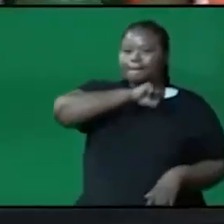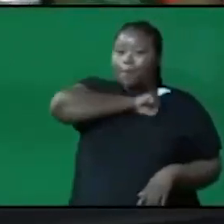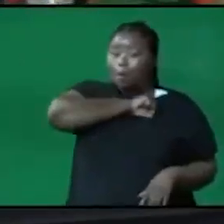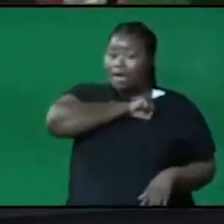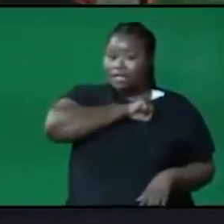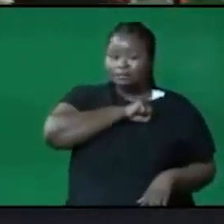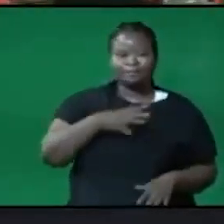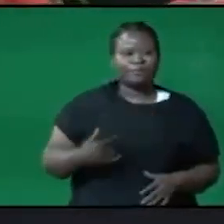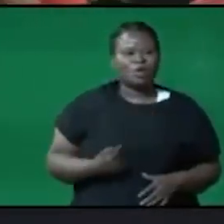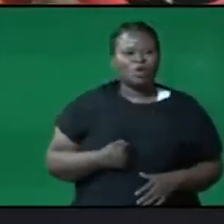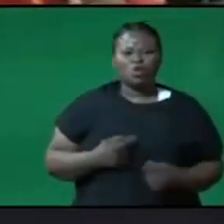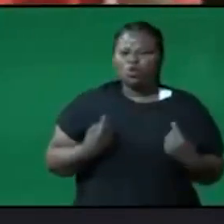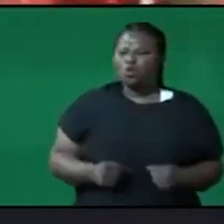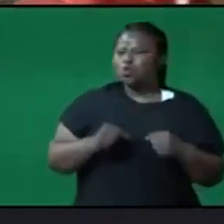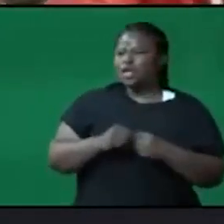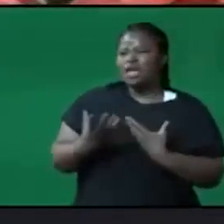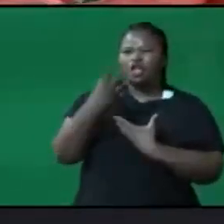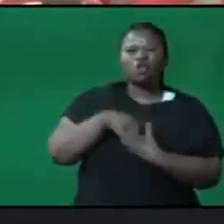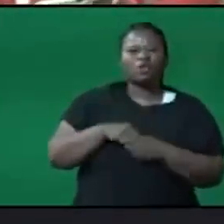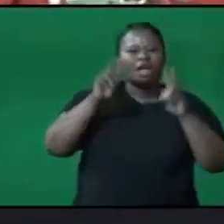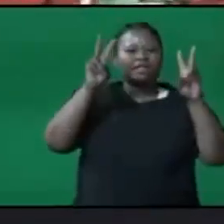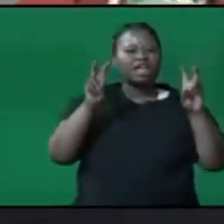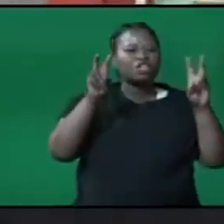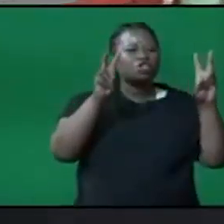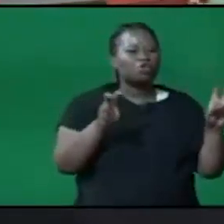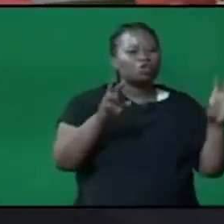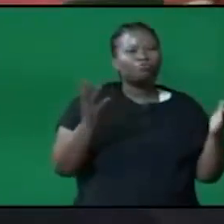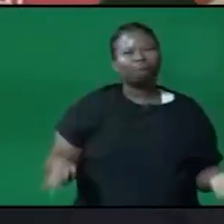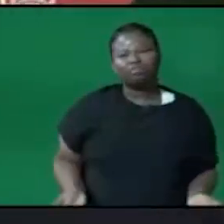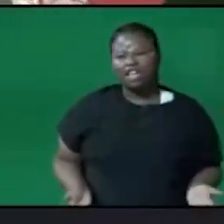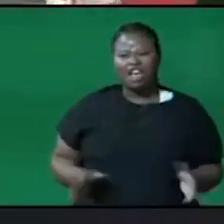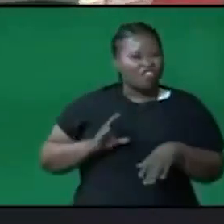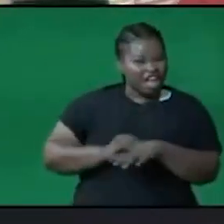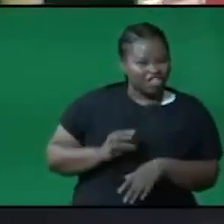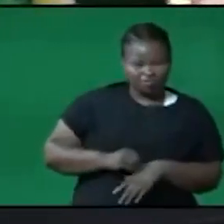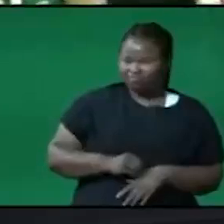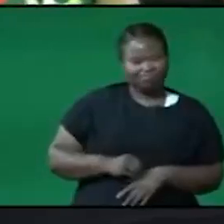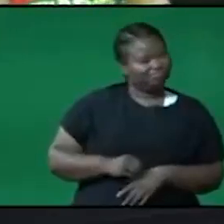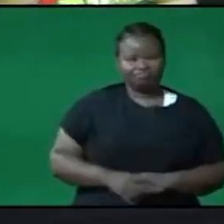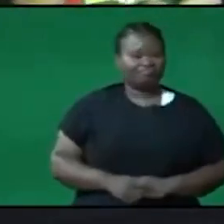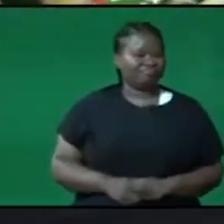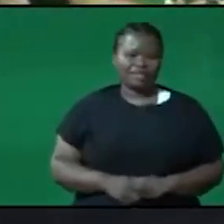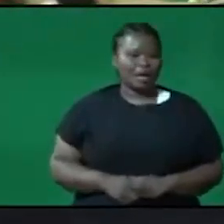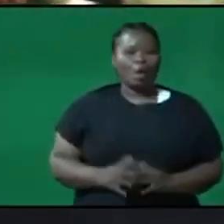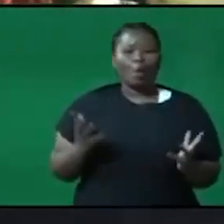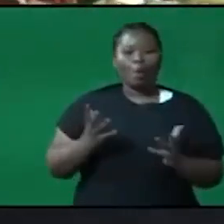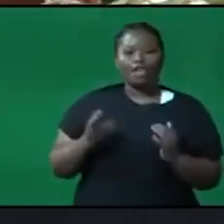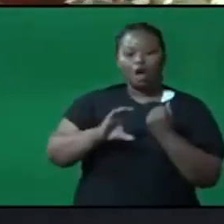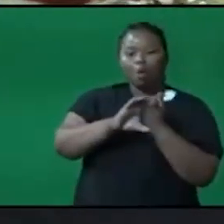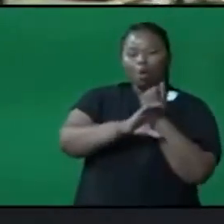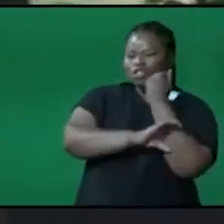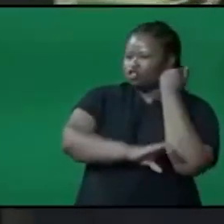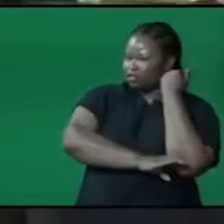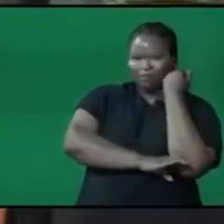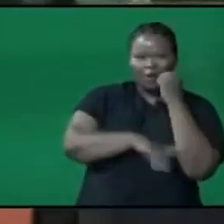we have not included the issue of age in our constitution. We have